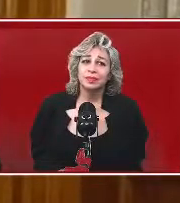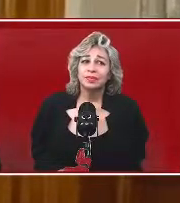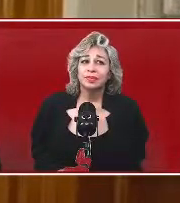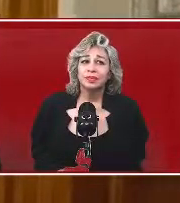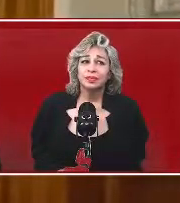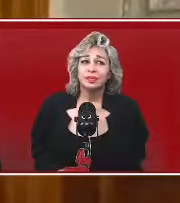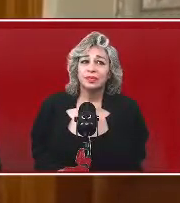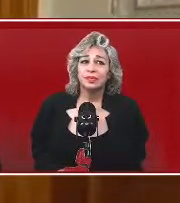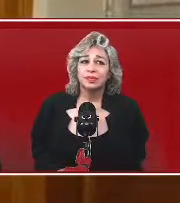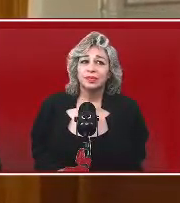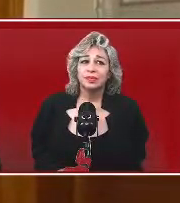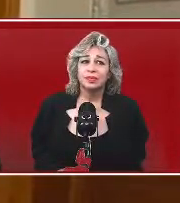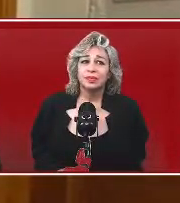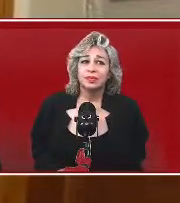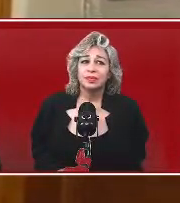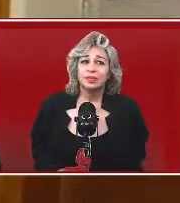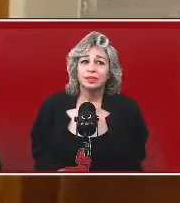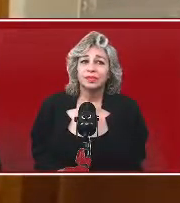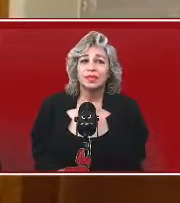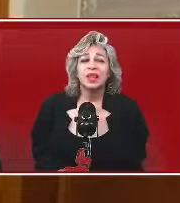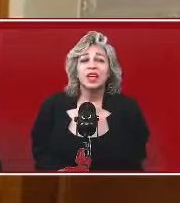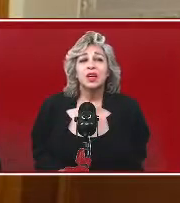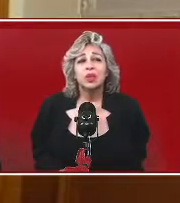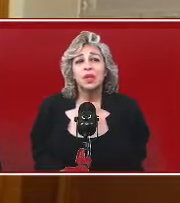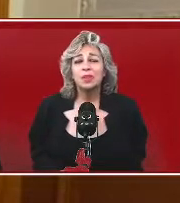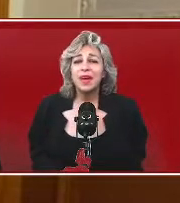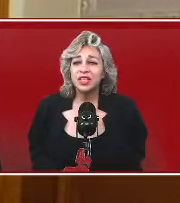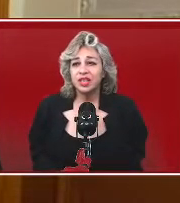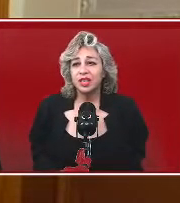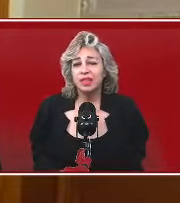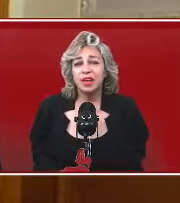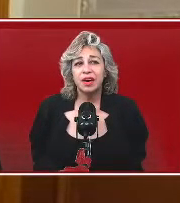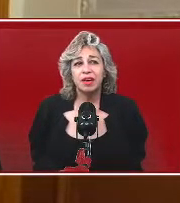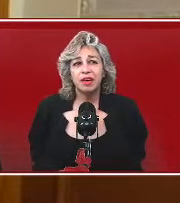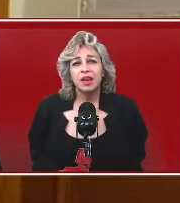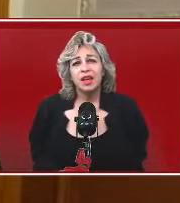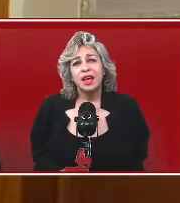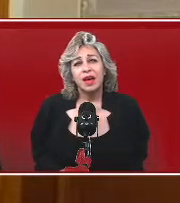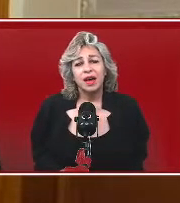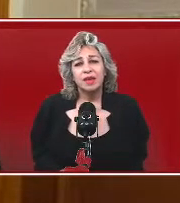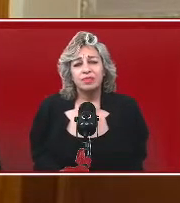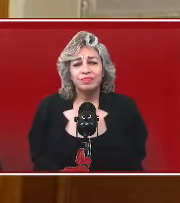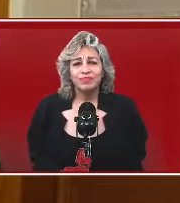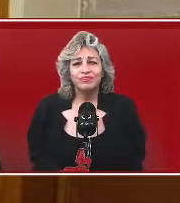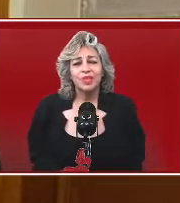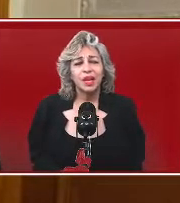desgraciadamente, pues una pirámide. Well, imagine that our